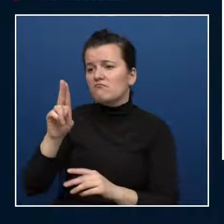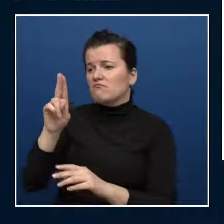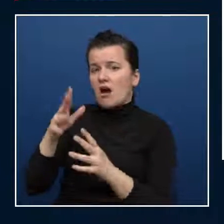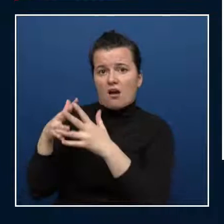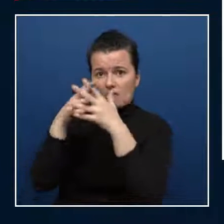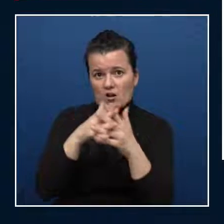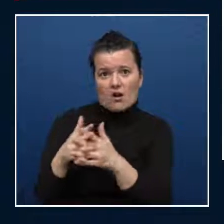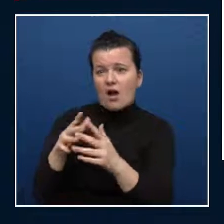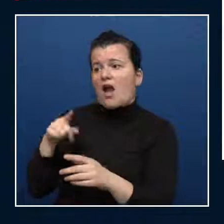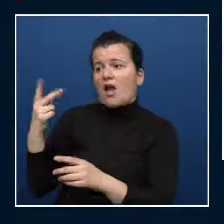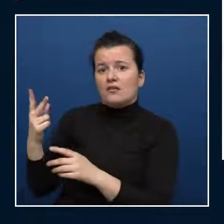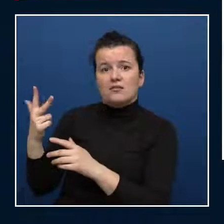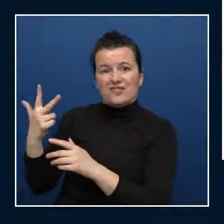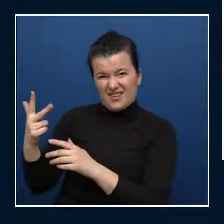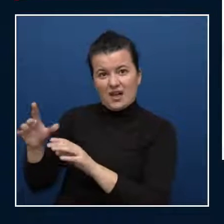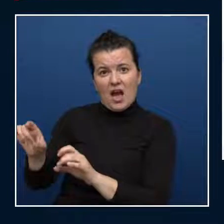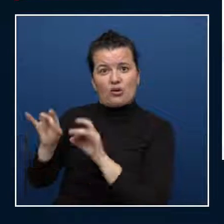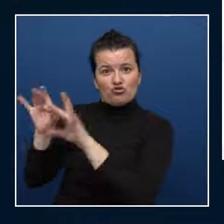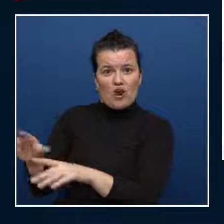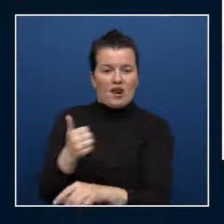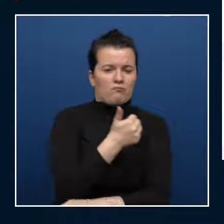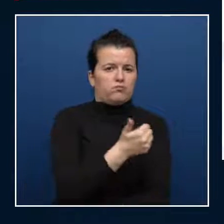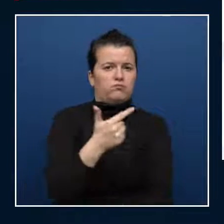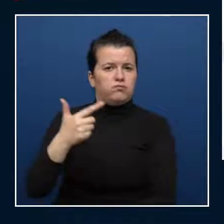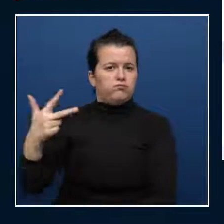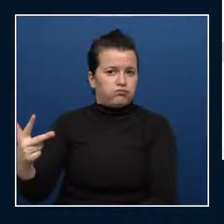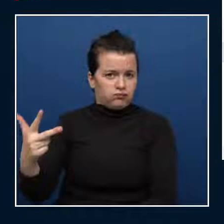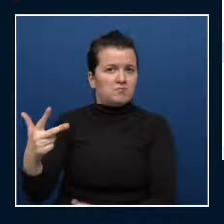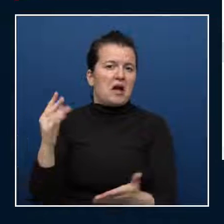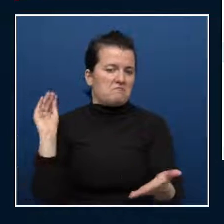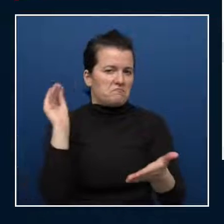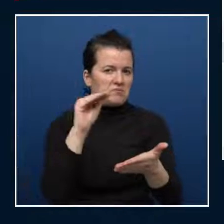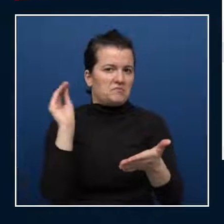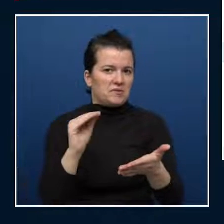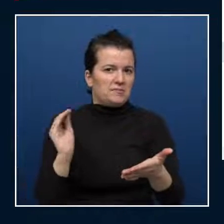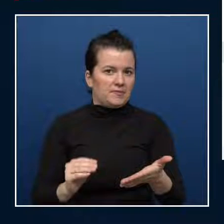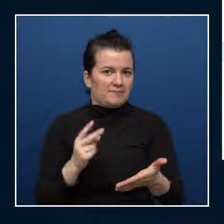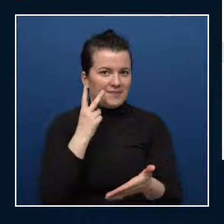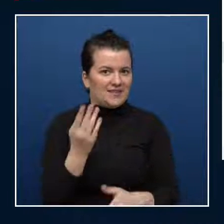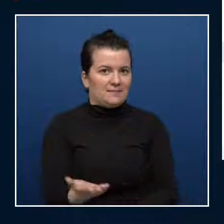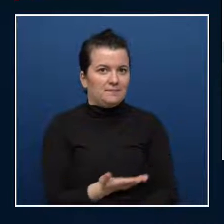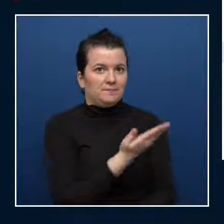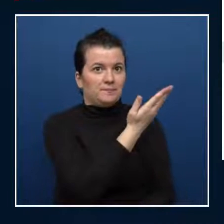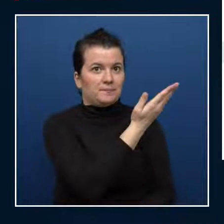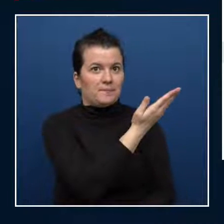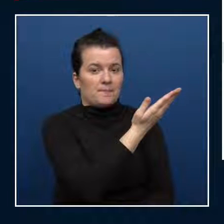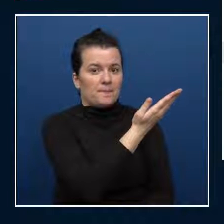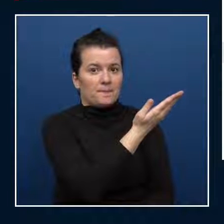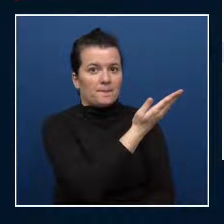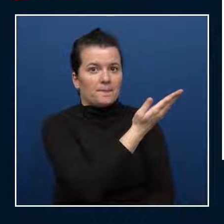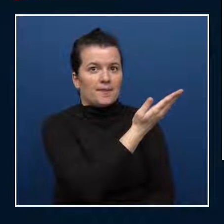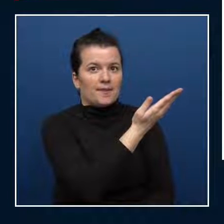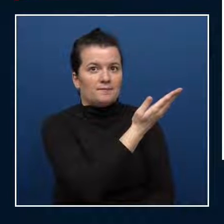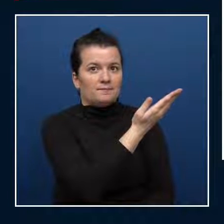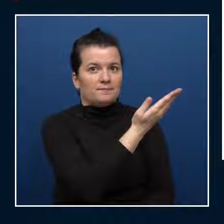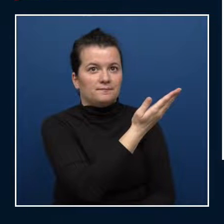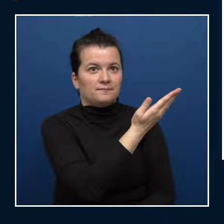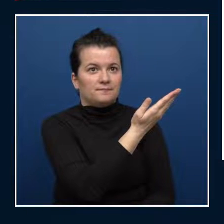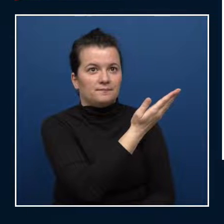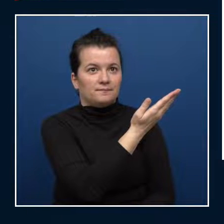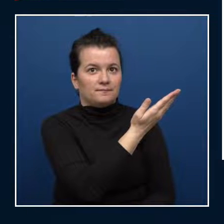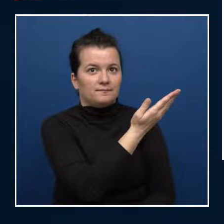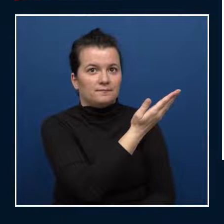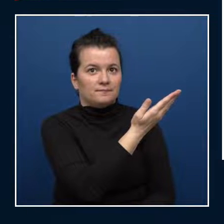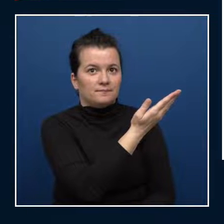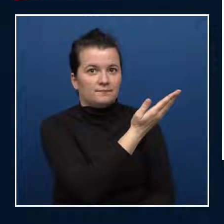Australia for that endpoint. Now, if we go over to the left-hand side and I'll show you traffic view, because this is the bit that I've been trying to